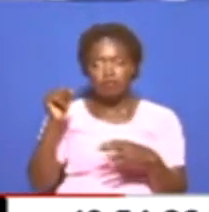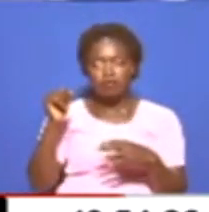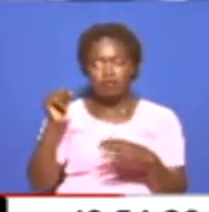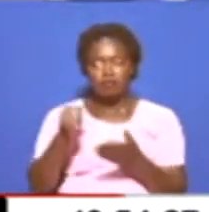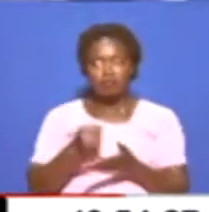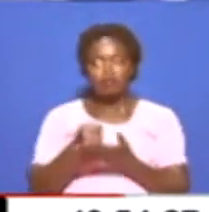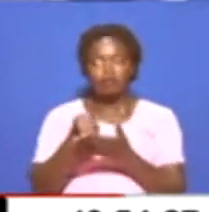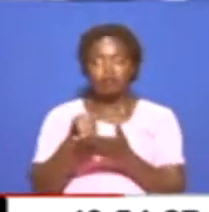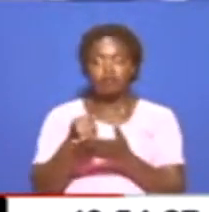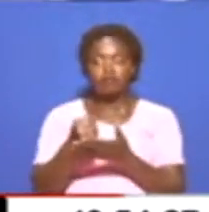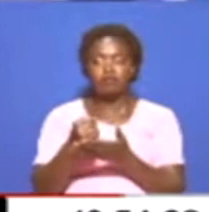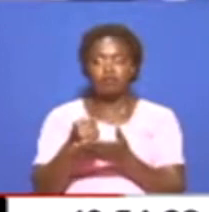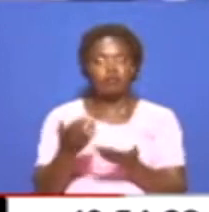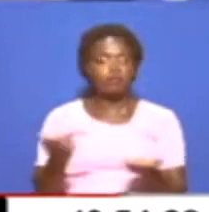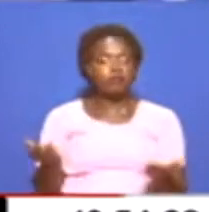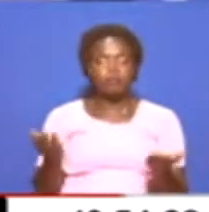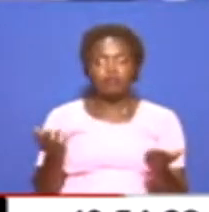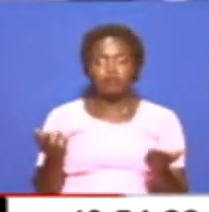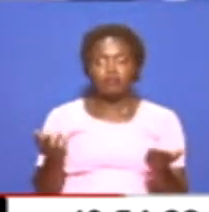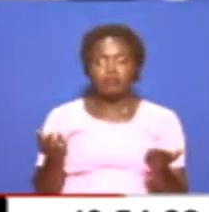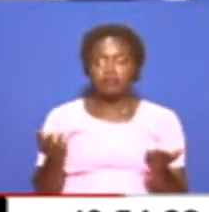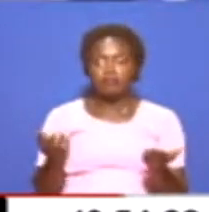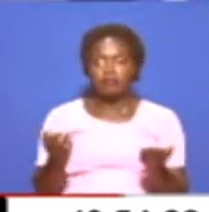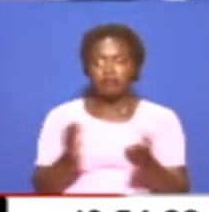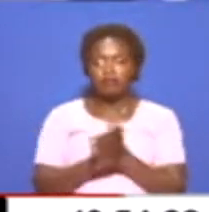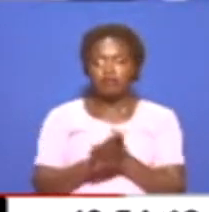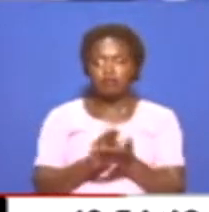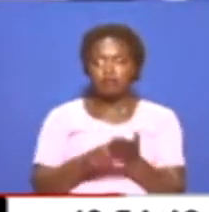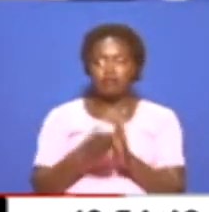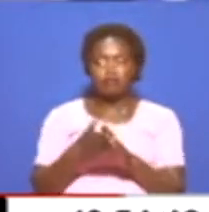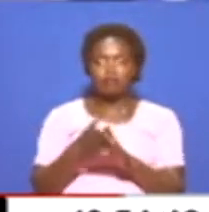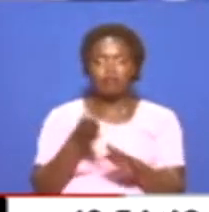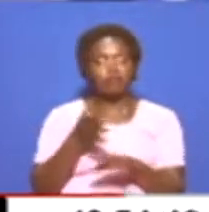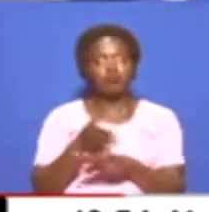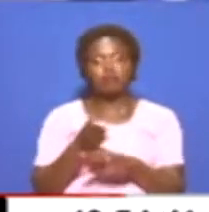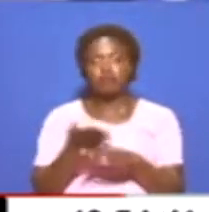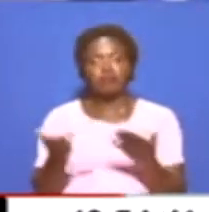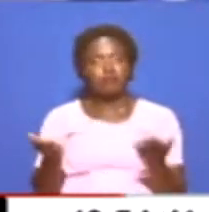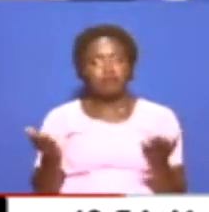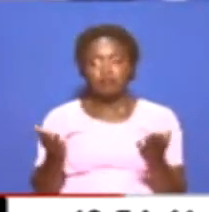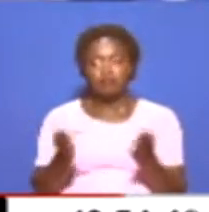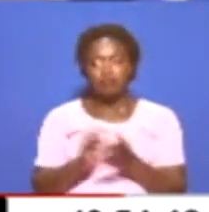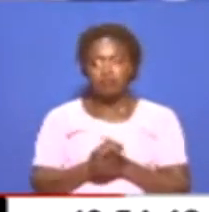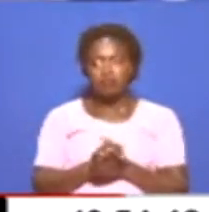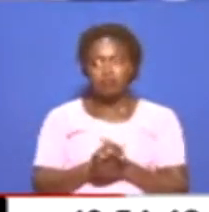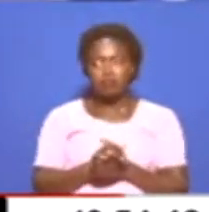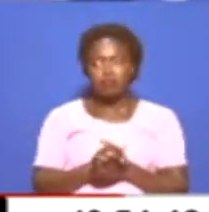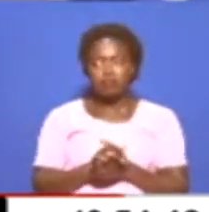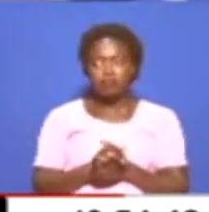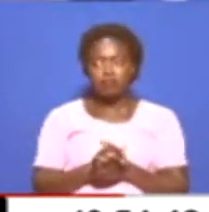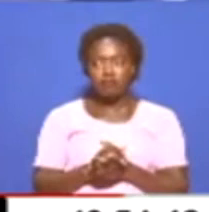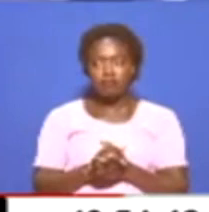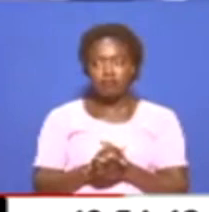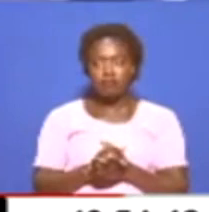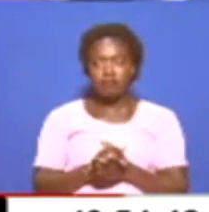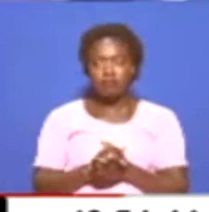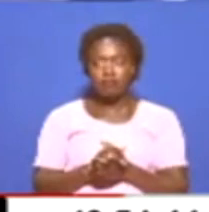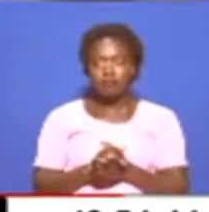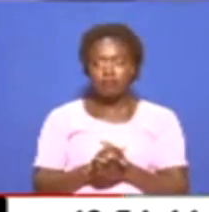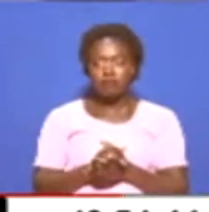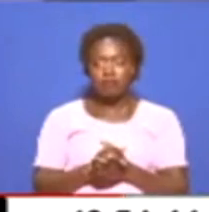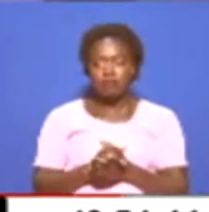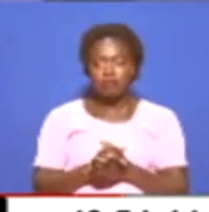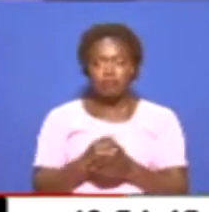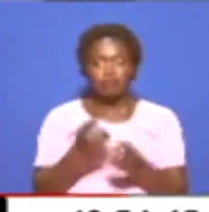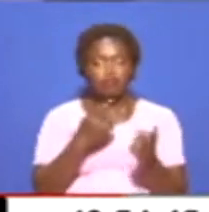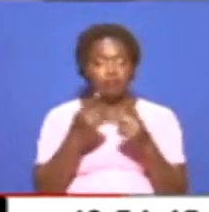to Kenya. I mean, you become a liar. Those are seasonal liar. Yes. We are seeing. And we can touch on the